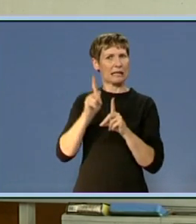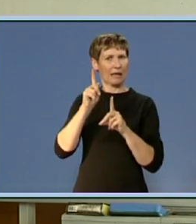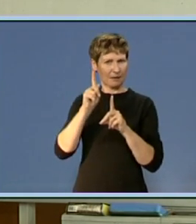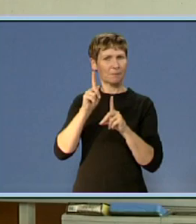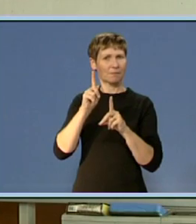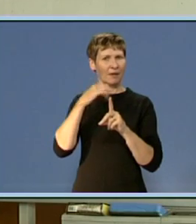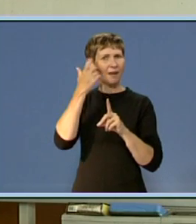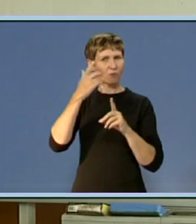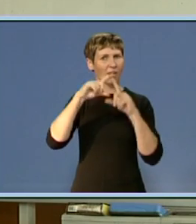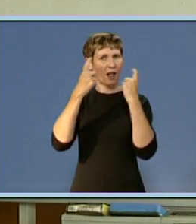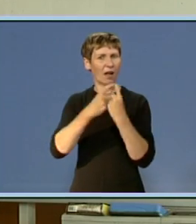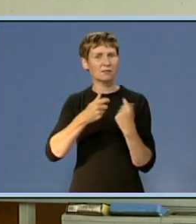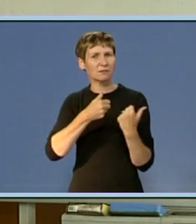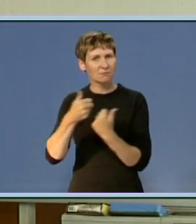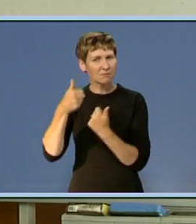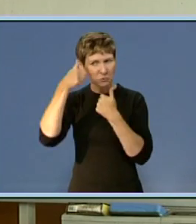the interpreters, and